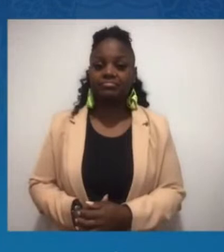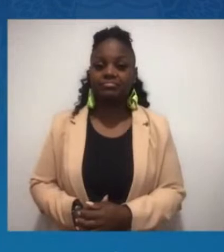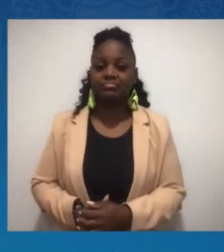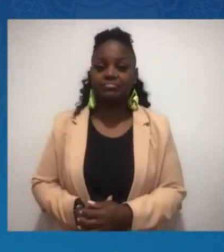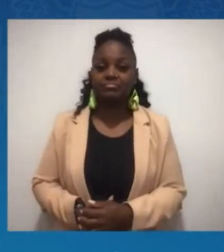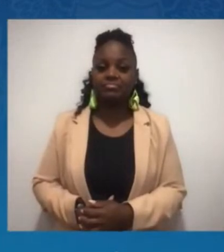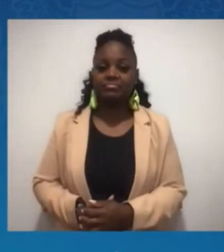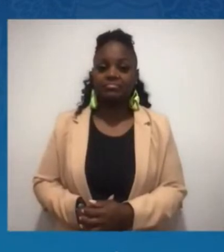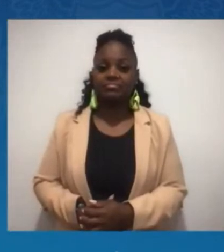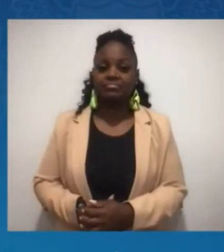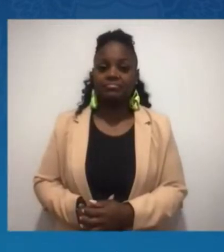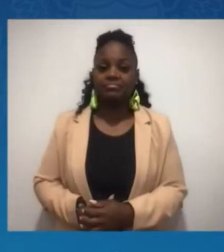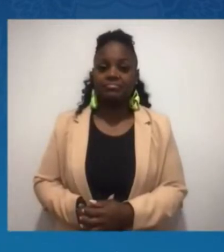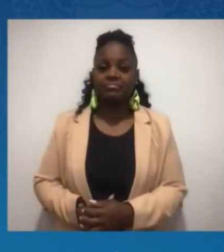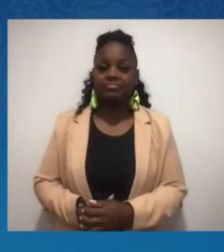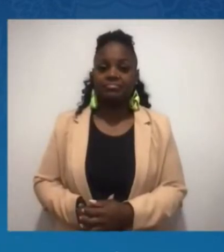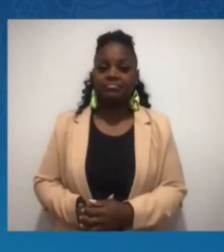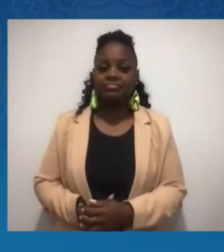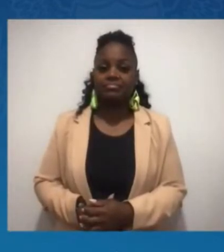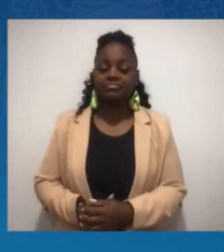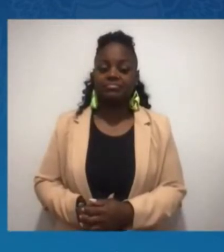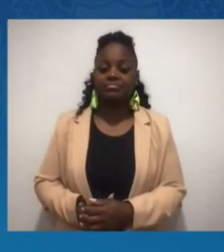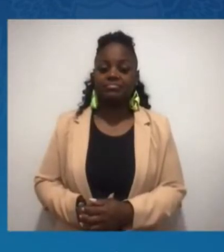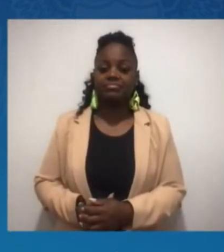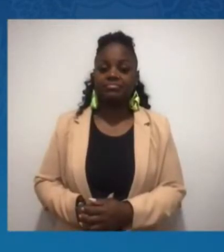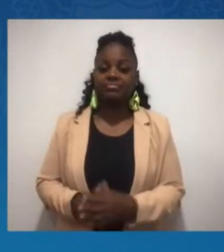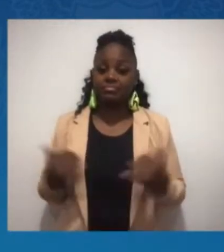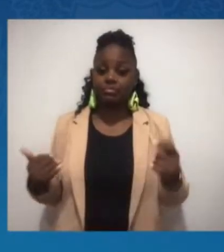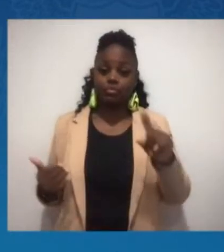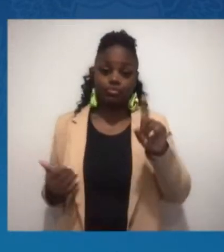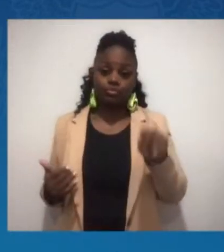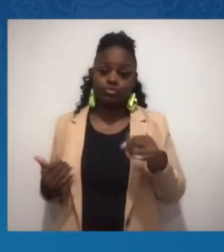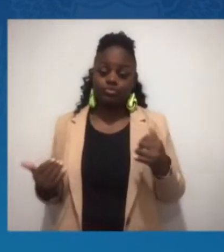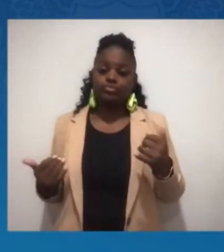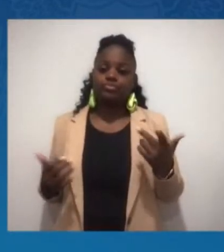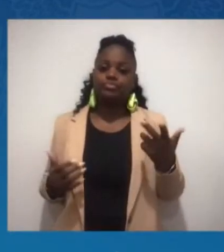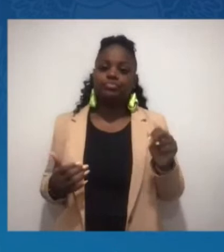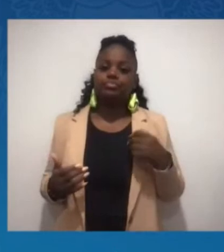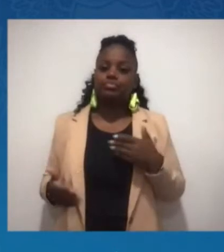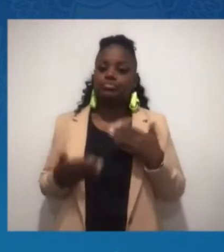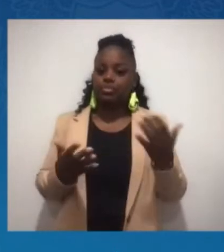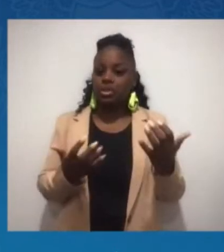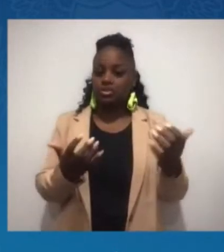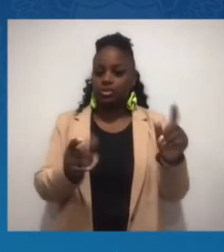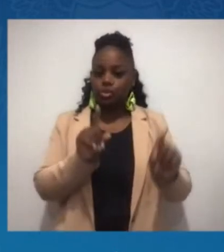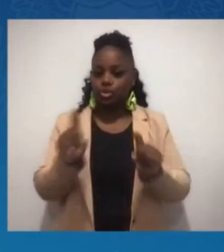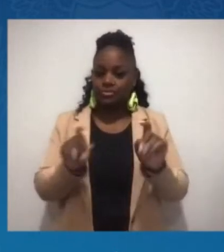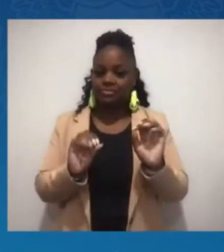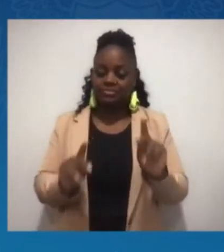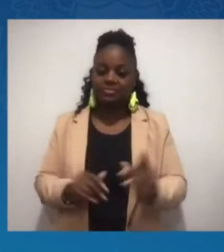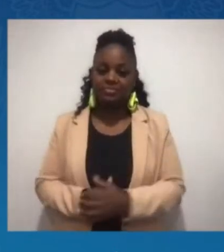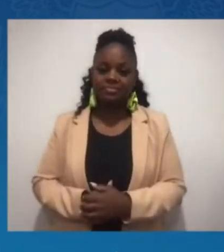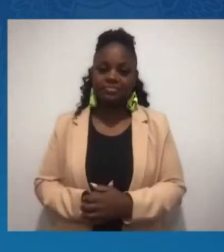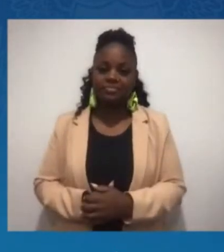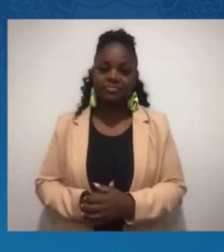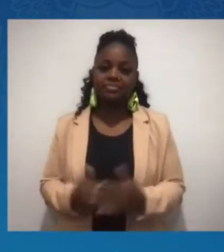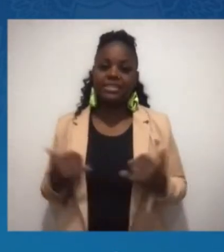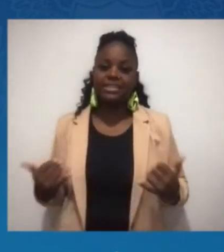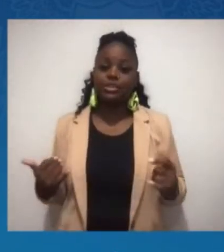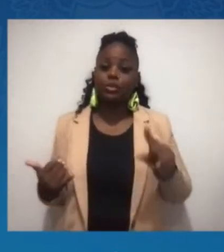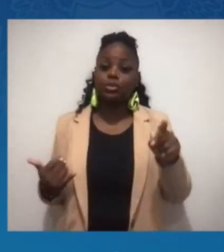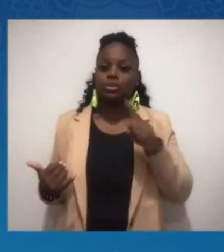So this question, and then we're going to move to some audience submitted questions, is very personal to both of us, but I know it's very personal